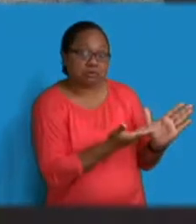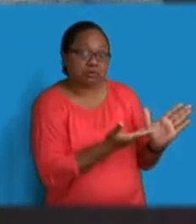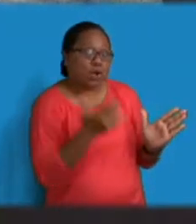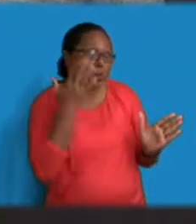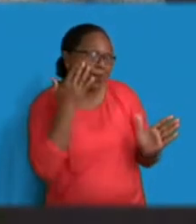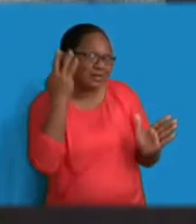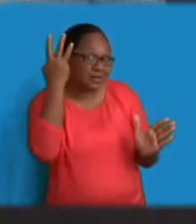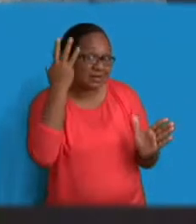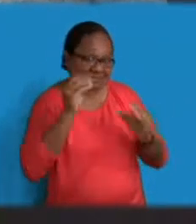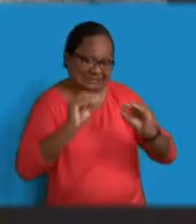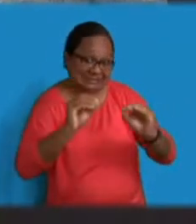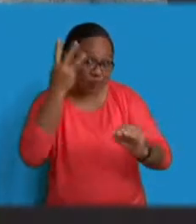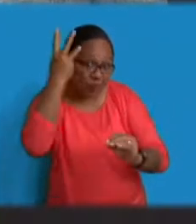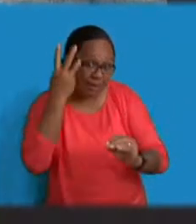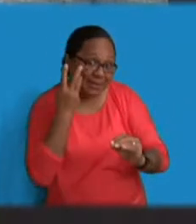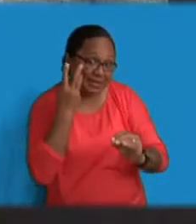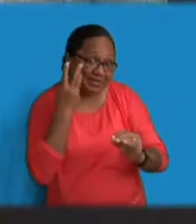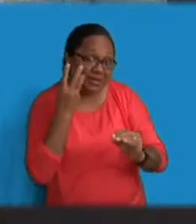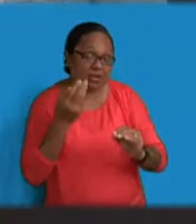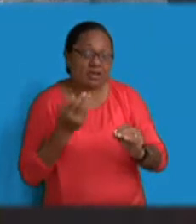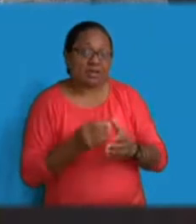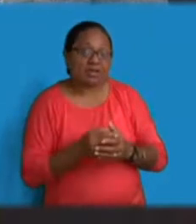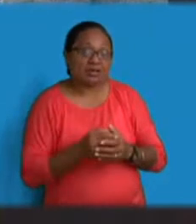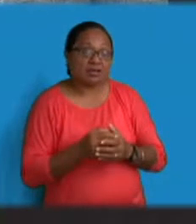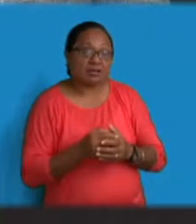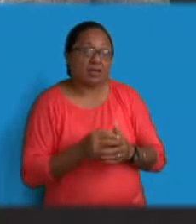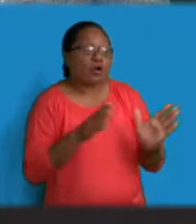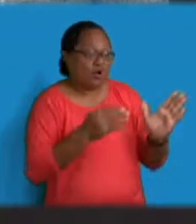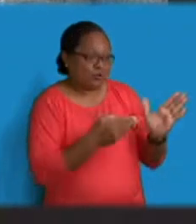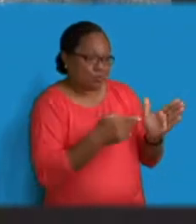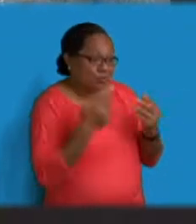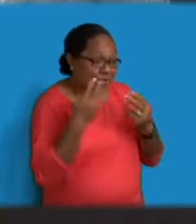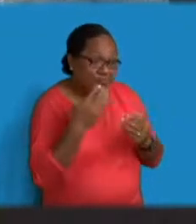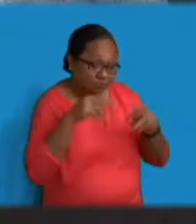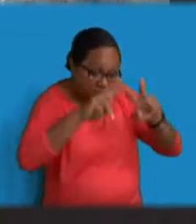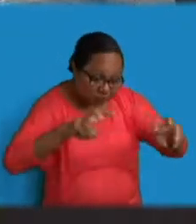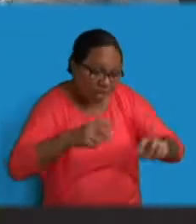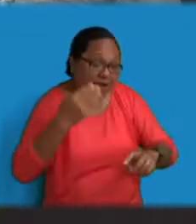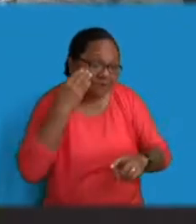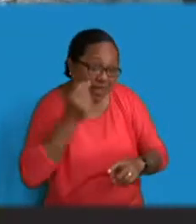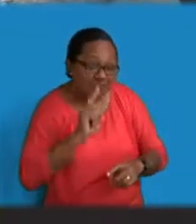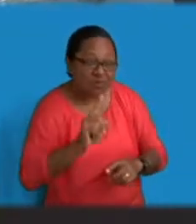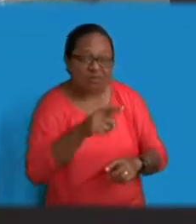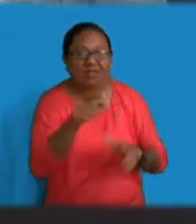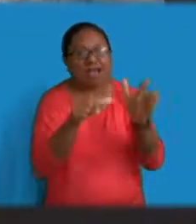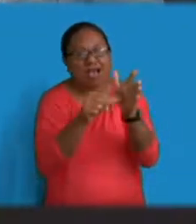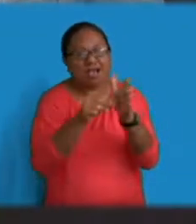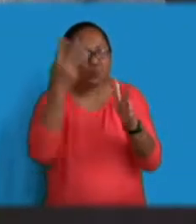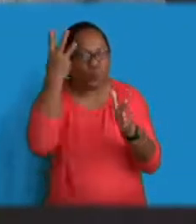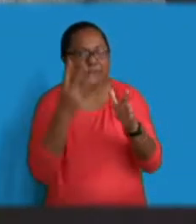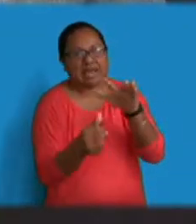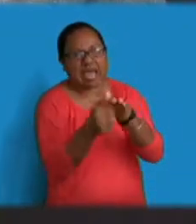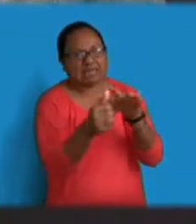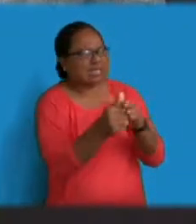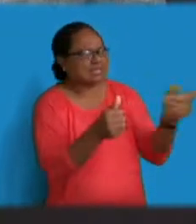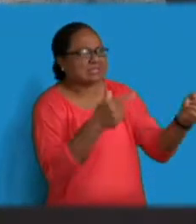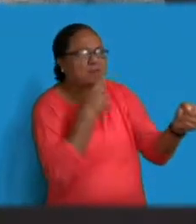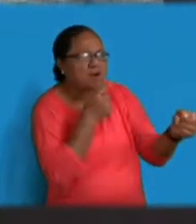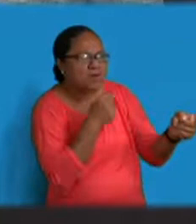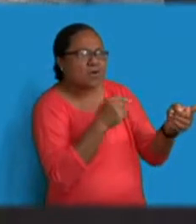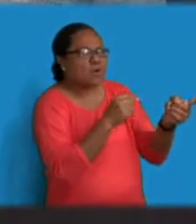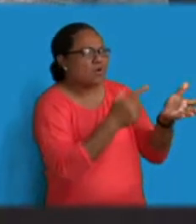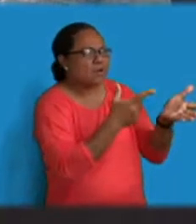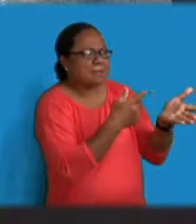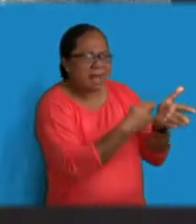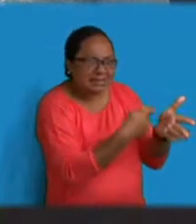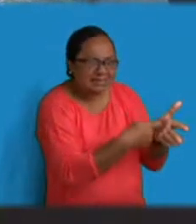to finance is an issue that is prevalent not only nationally but internationally as well. SPBD is one